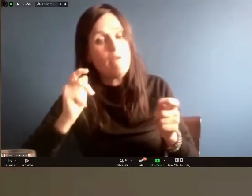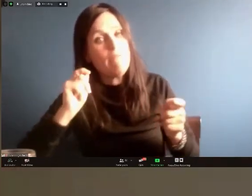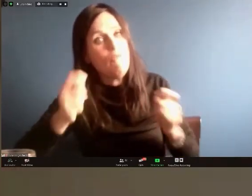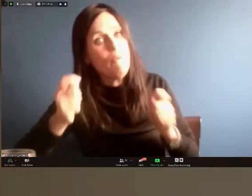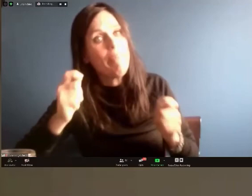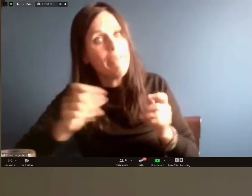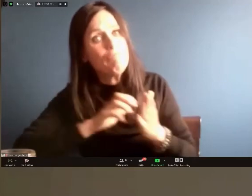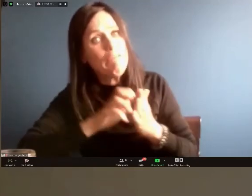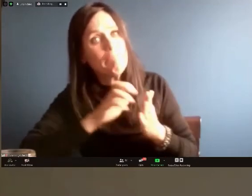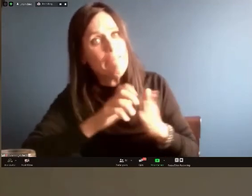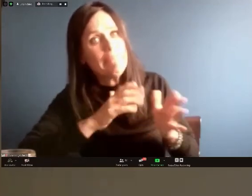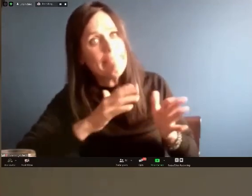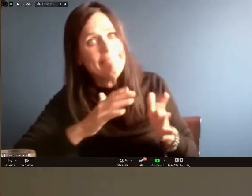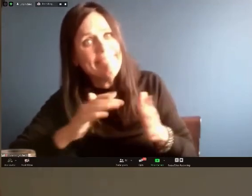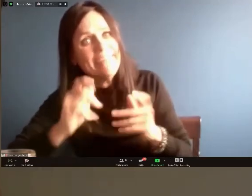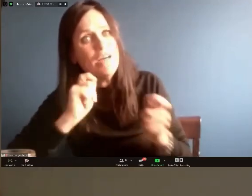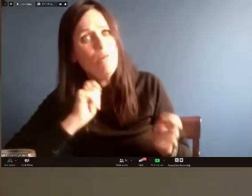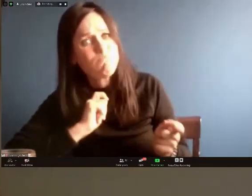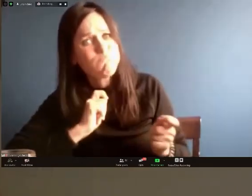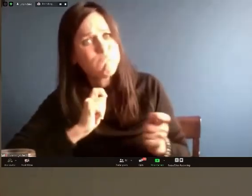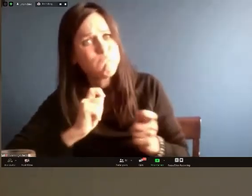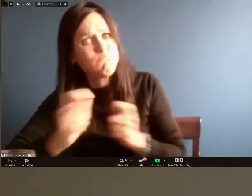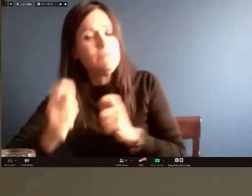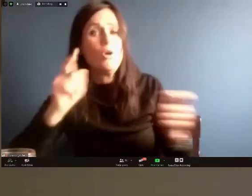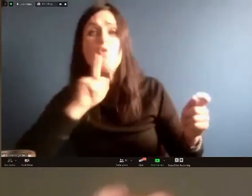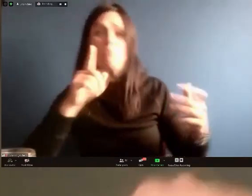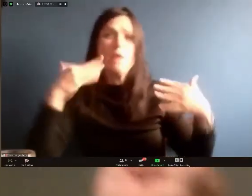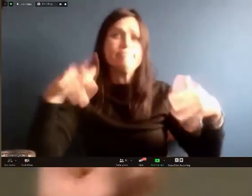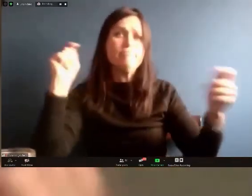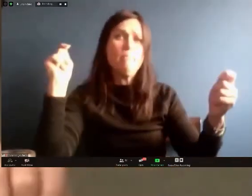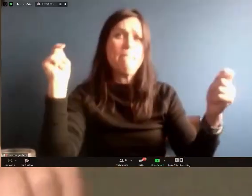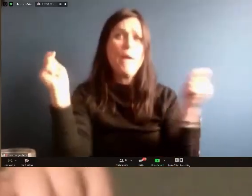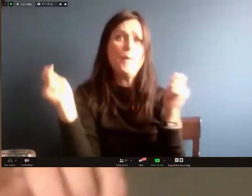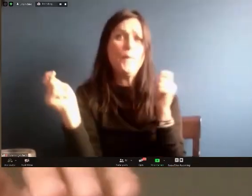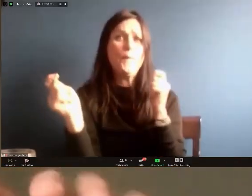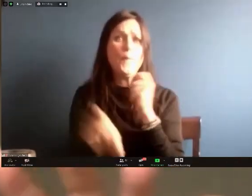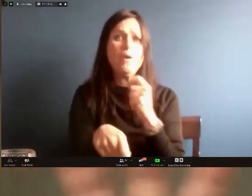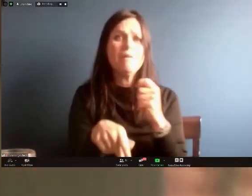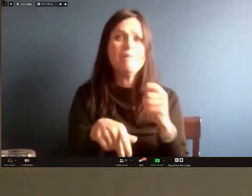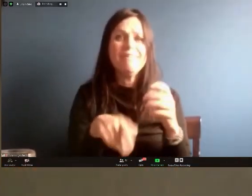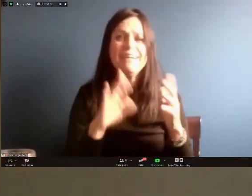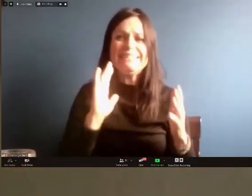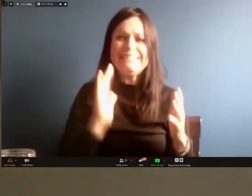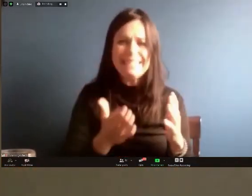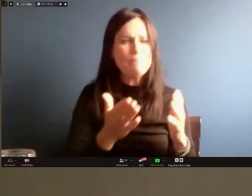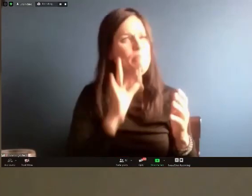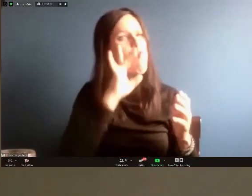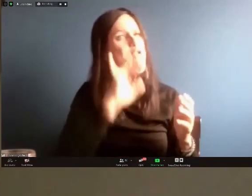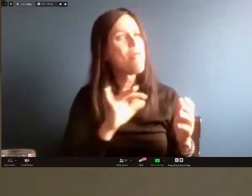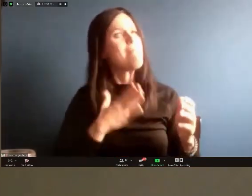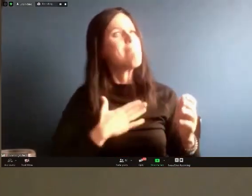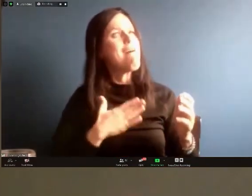draft. So I seem to have a cycle where one book is